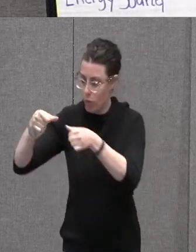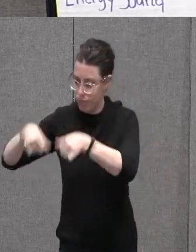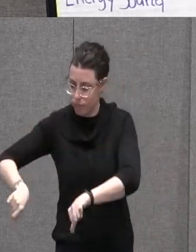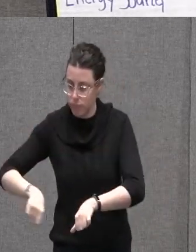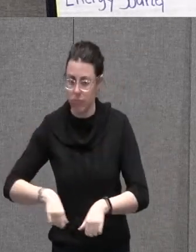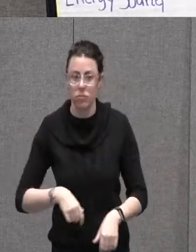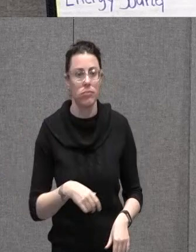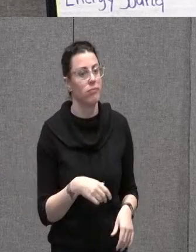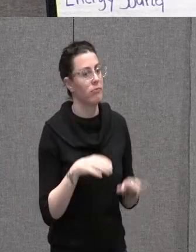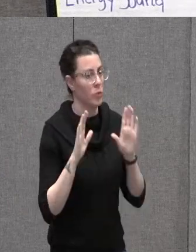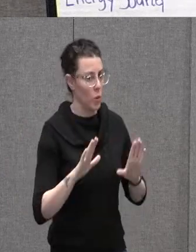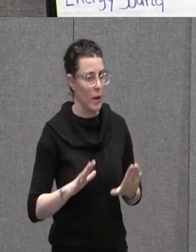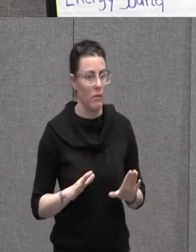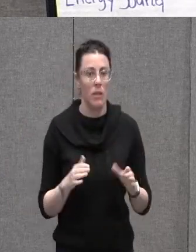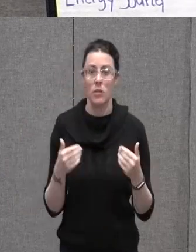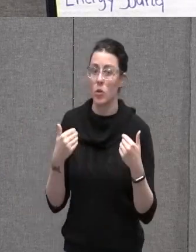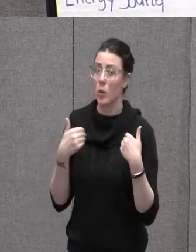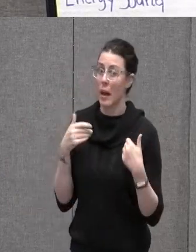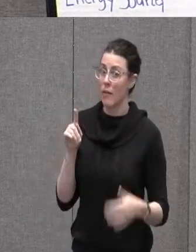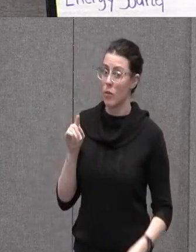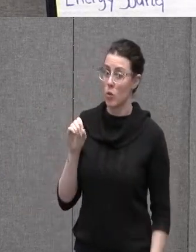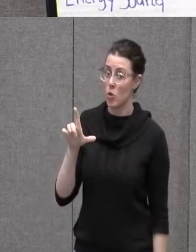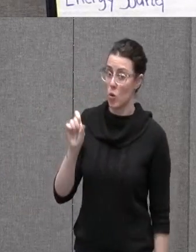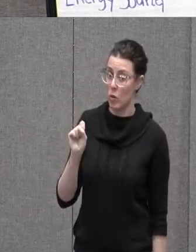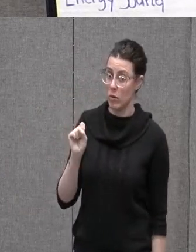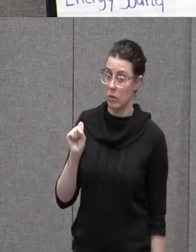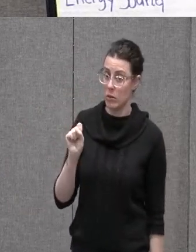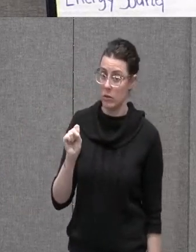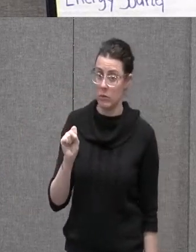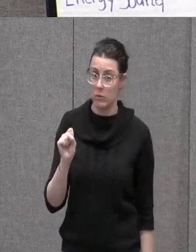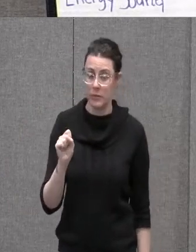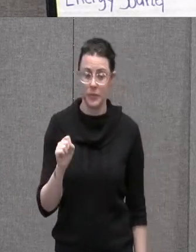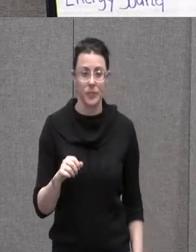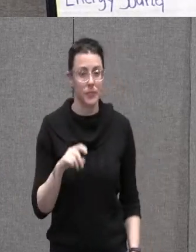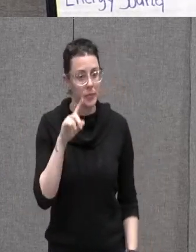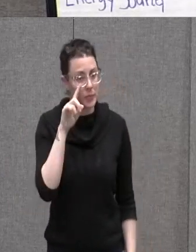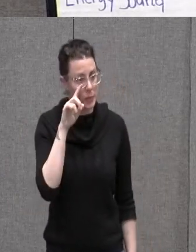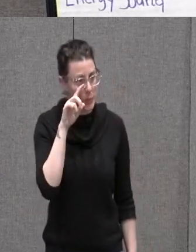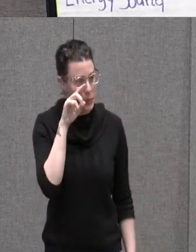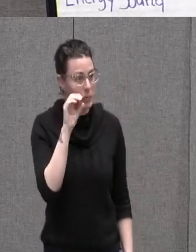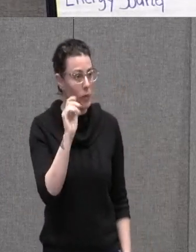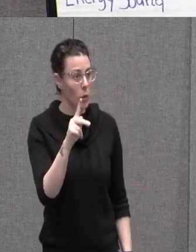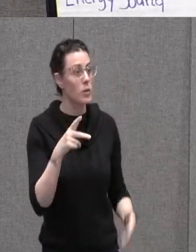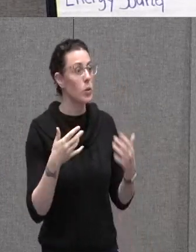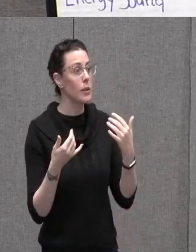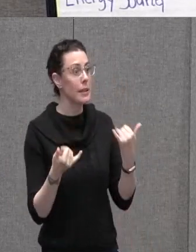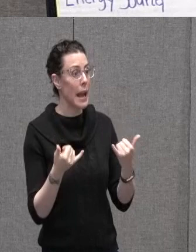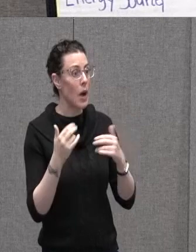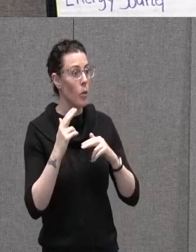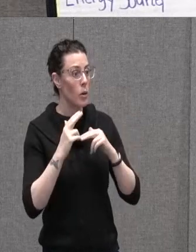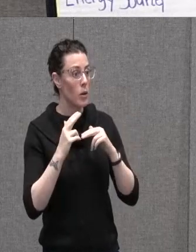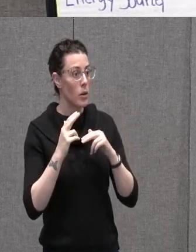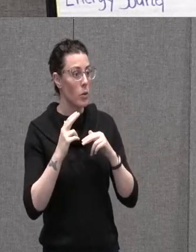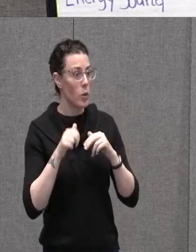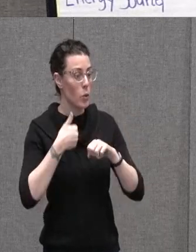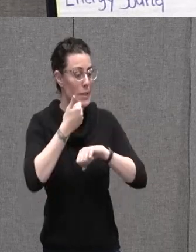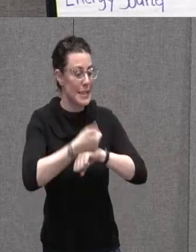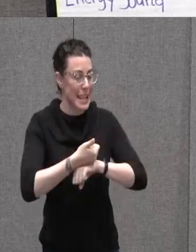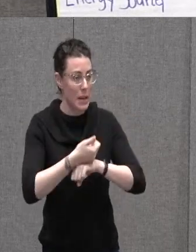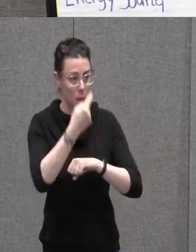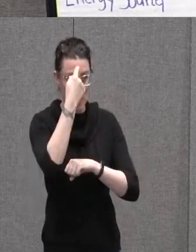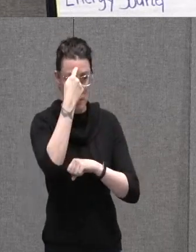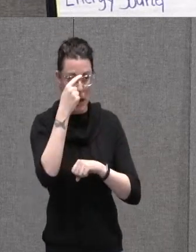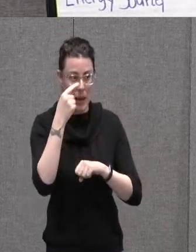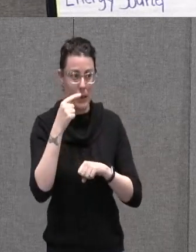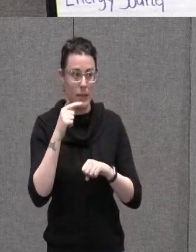tools. Thank you. You put tools where it goes. Okay, so here we're going to start building our mind map. And you'll see right in the middle we have